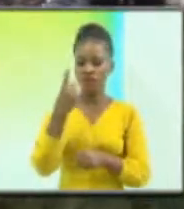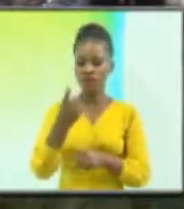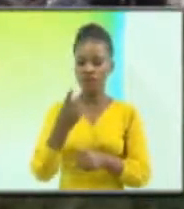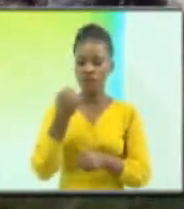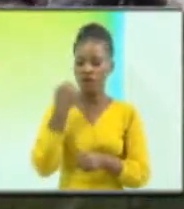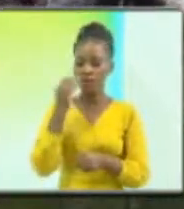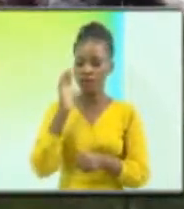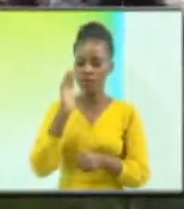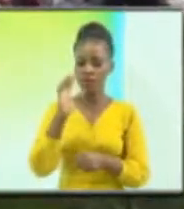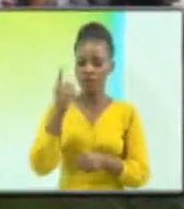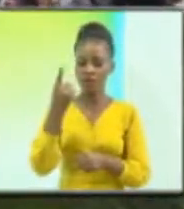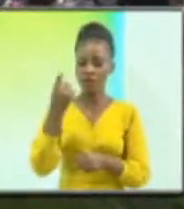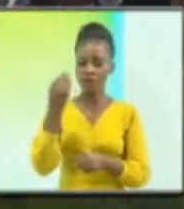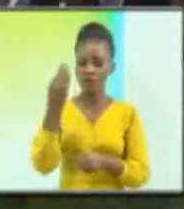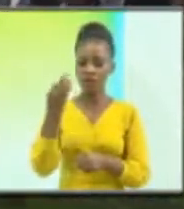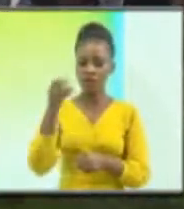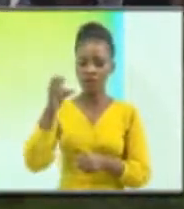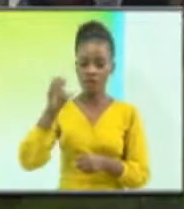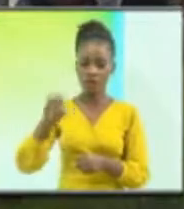2021-2022,